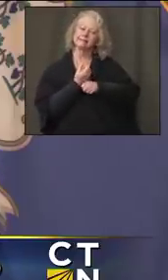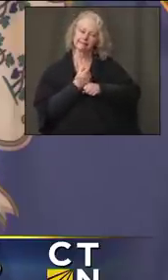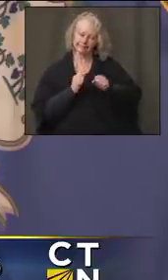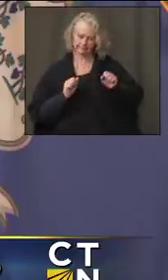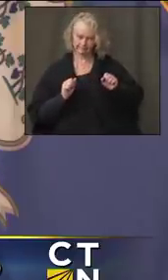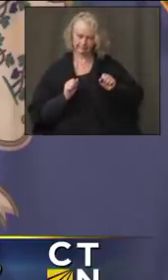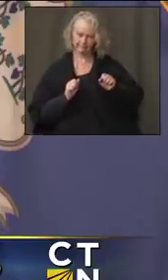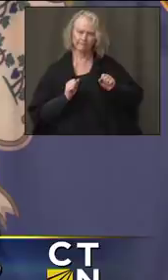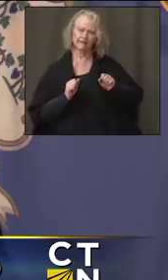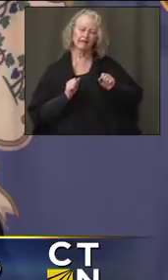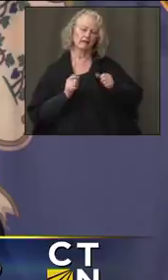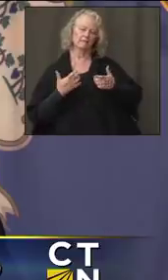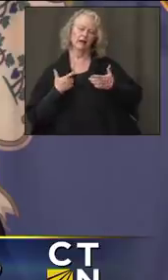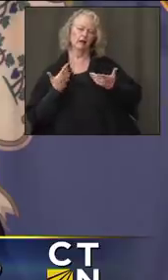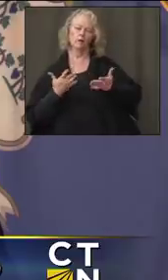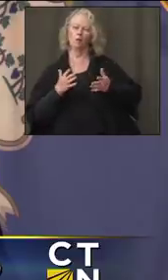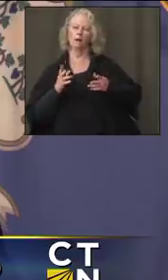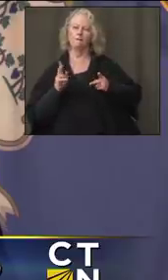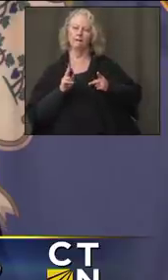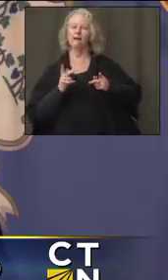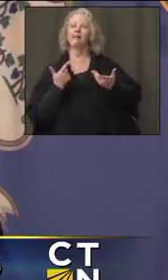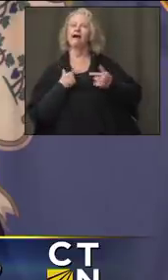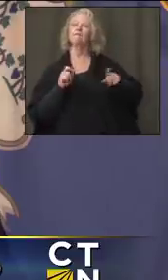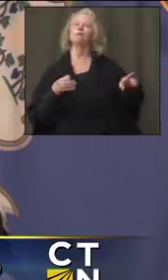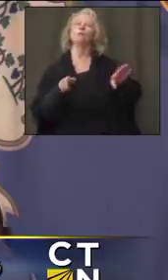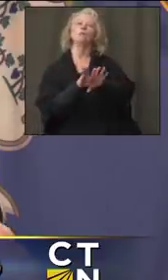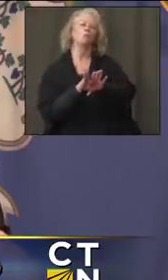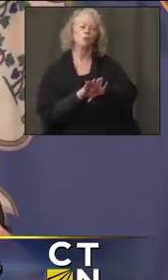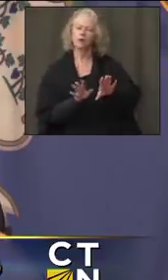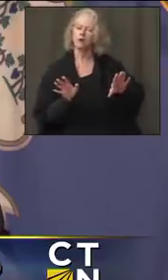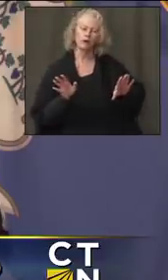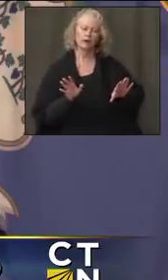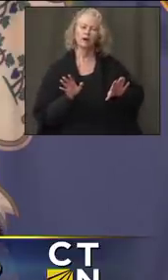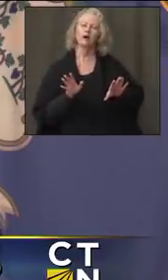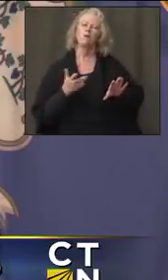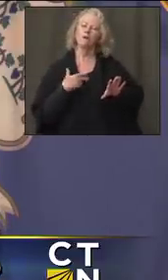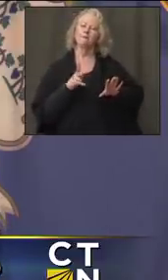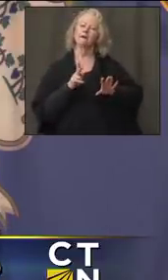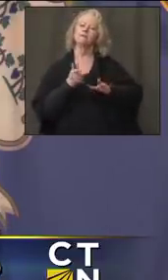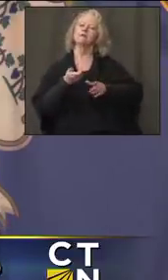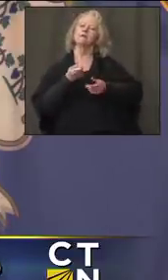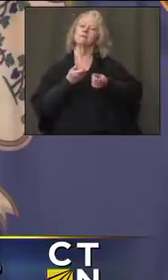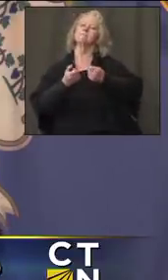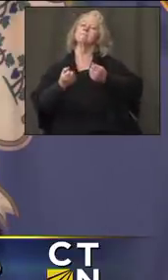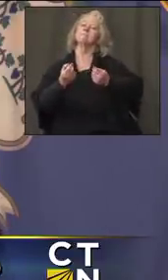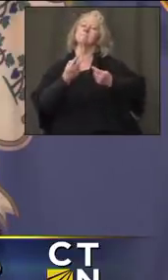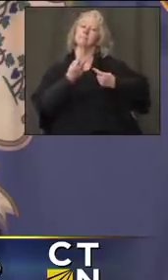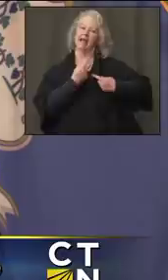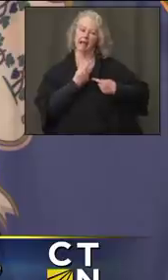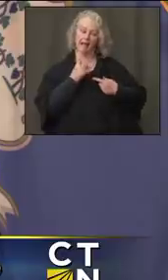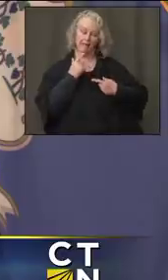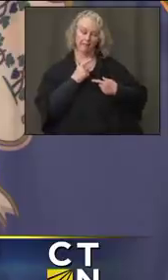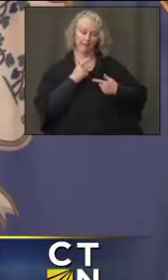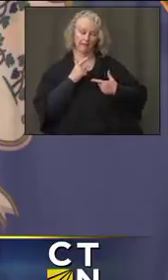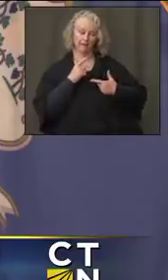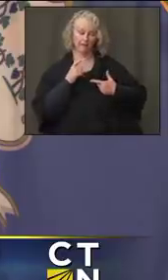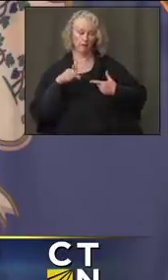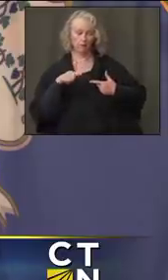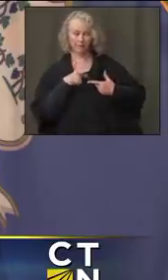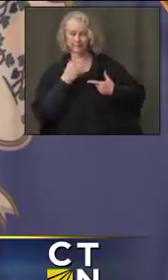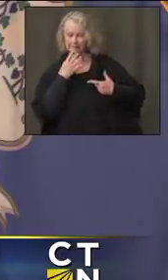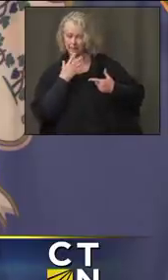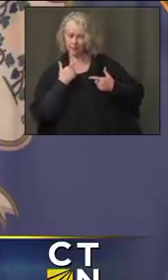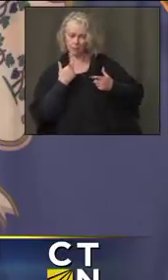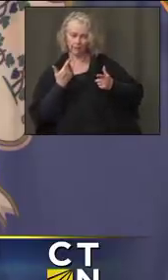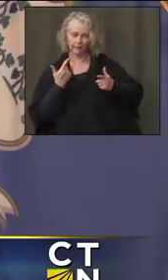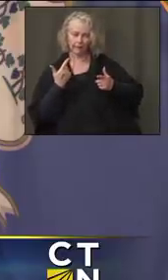Something could turn people off on that. Make sure you get people back. I think the way the reopening committee is staged, it